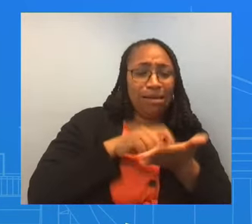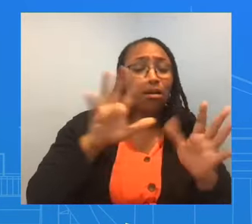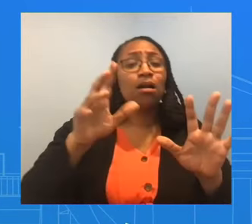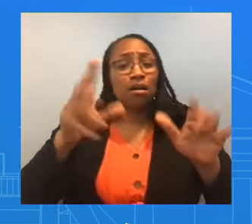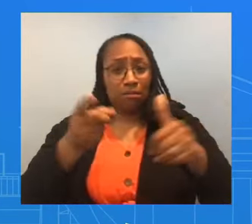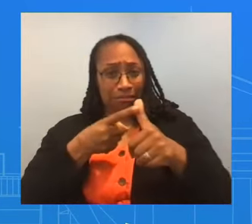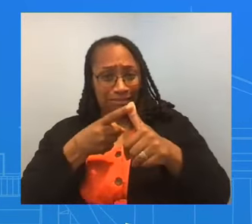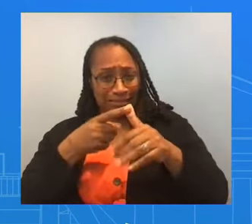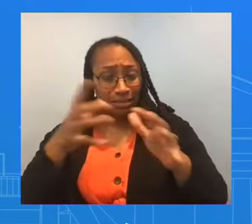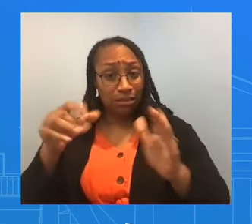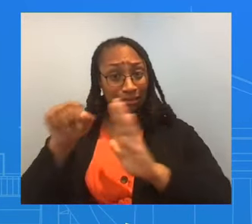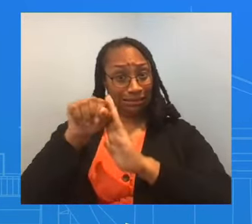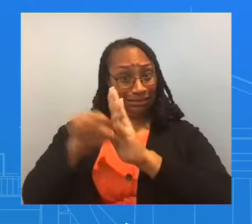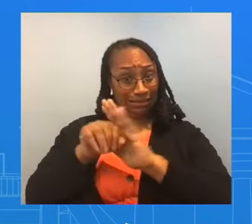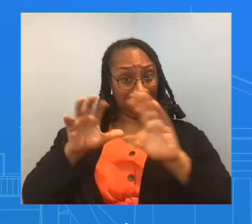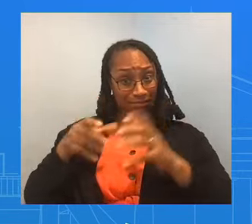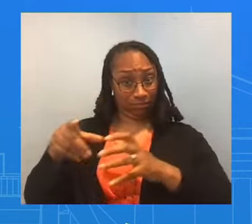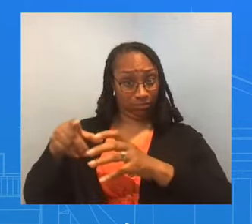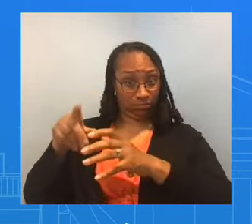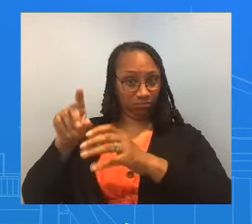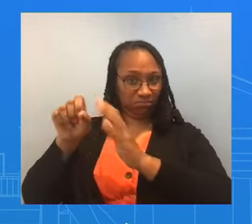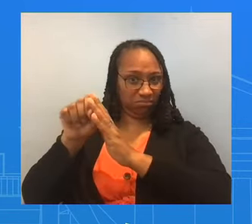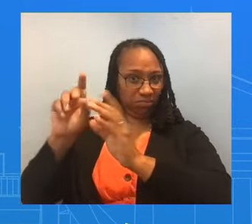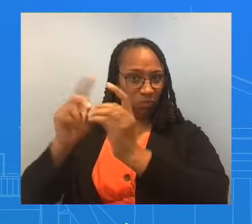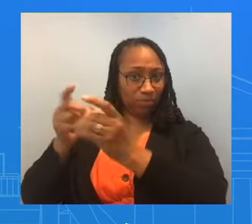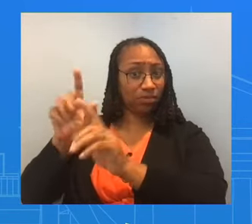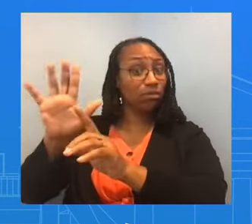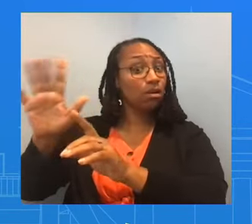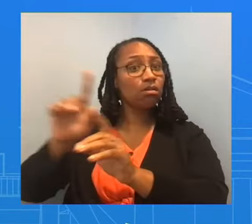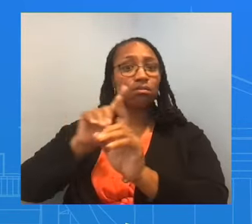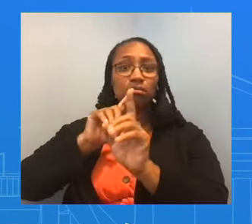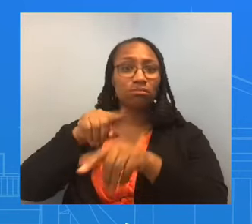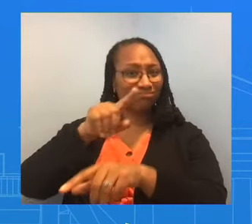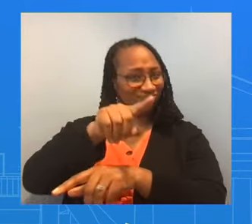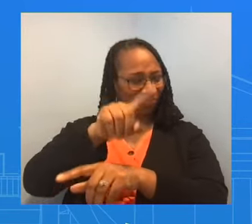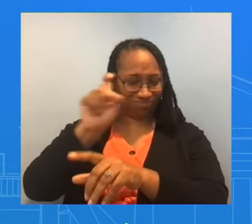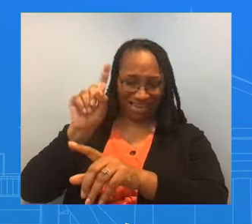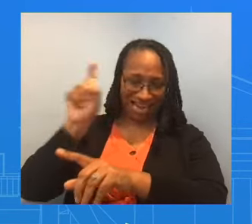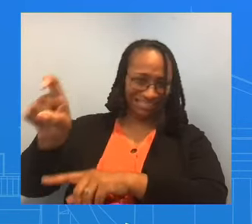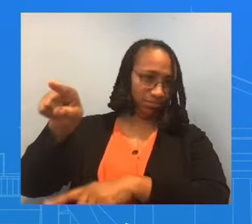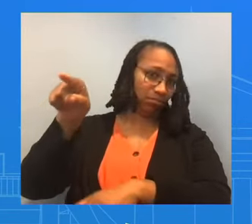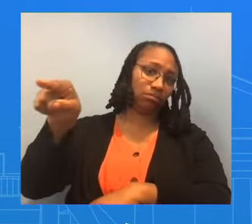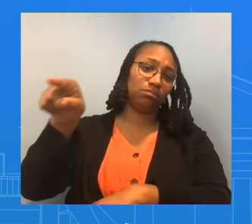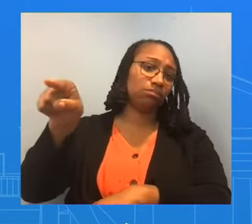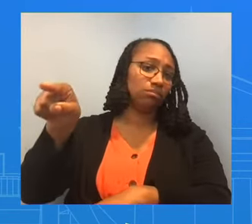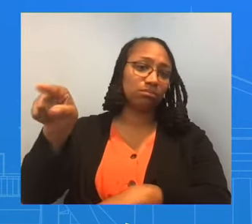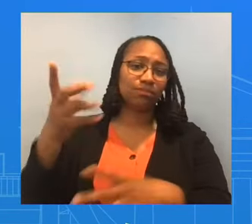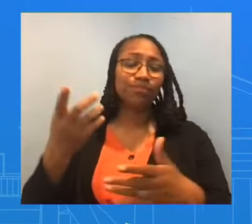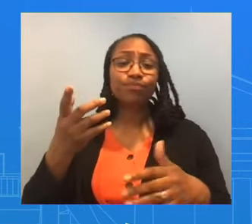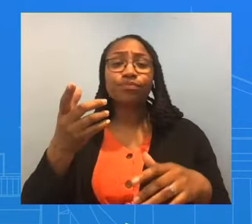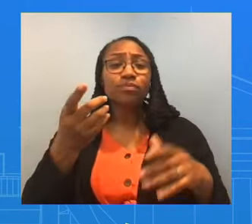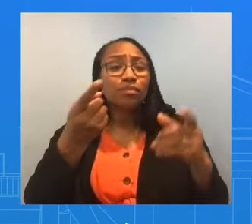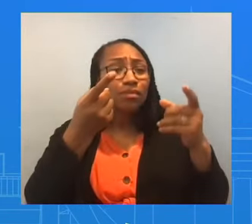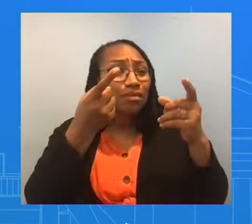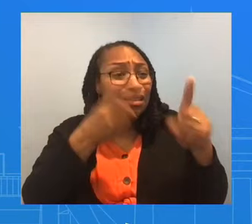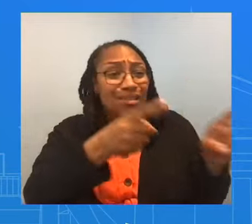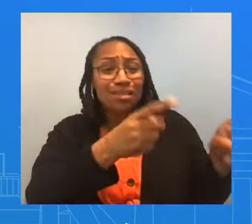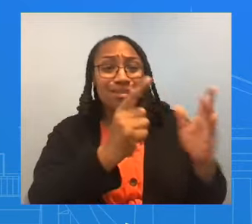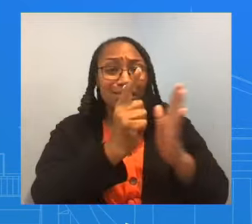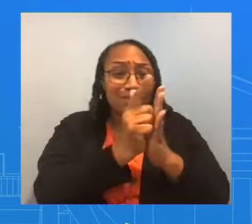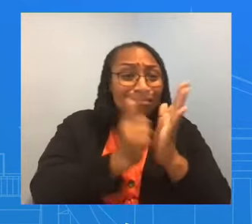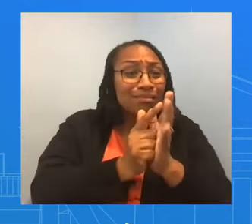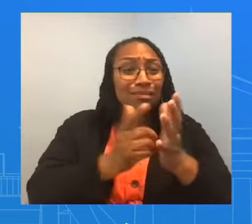know that there is something, I don't know that there's a separate legal category of somebody who is not